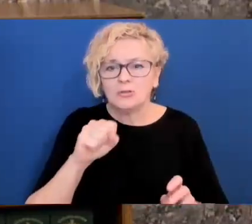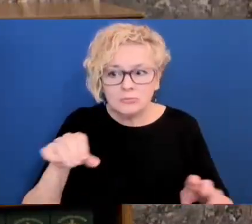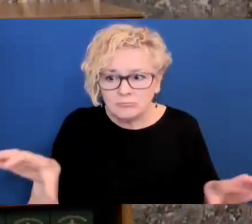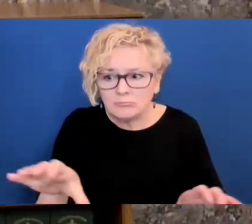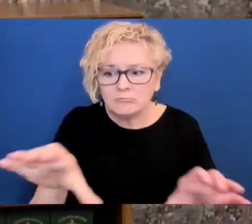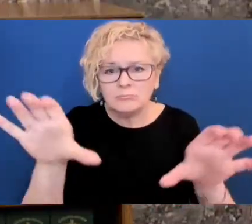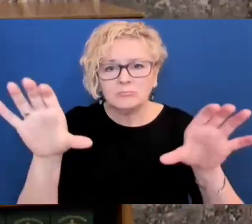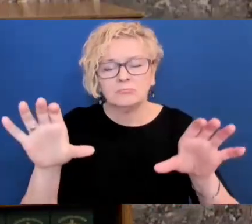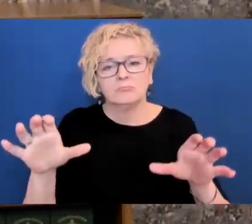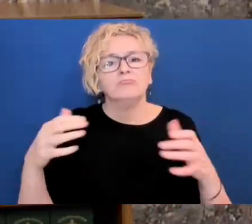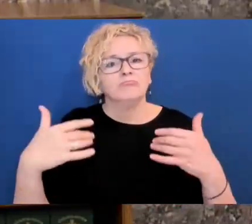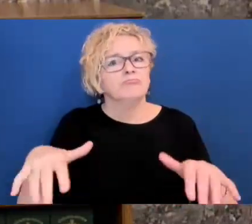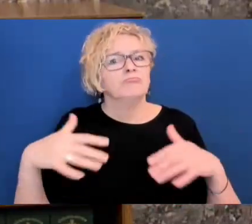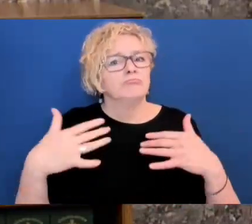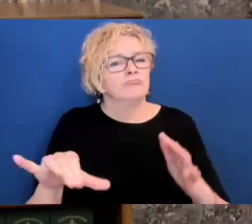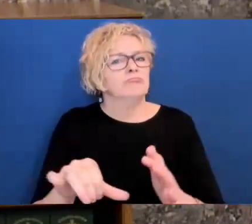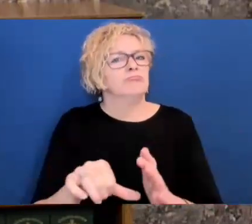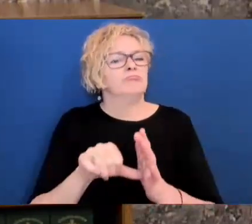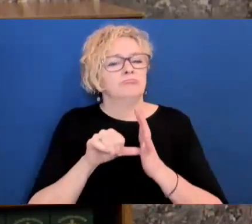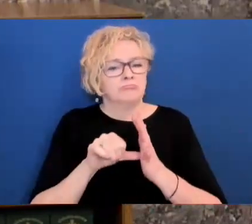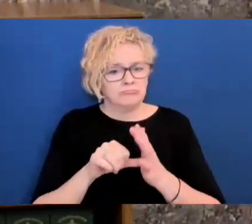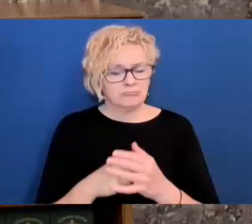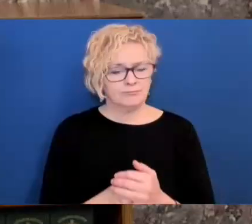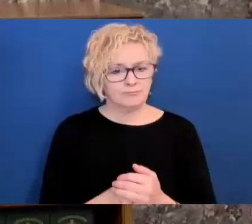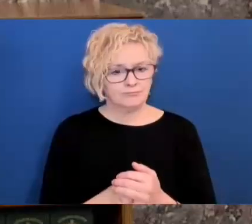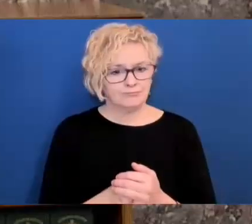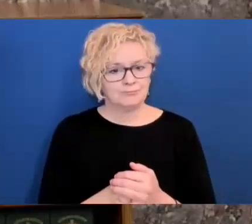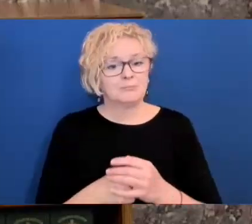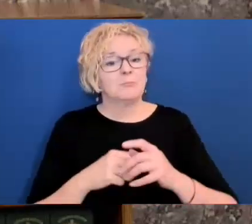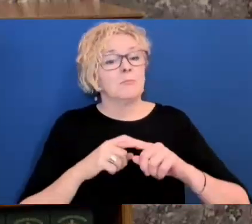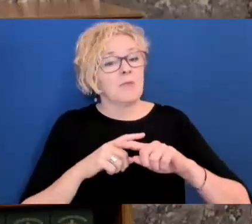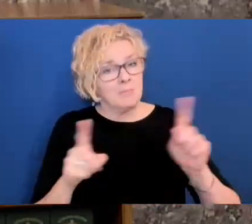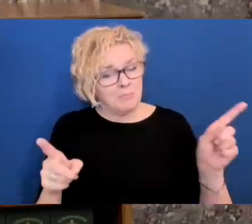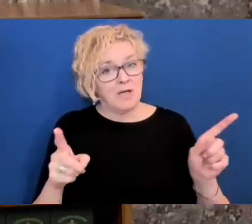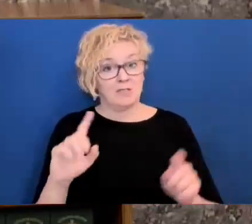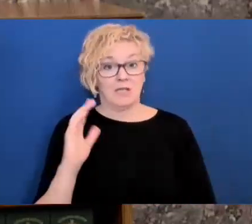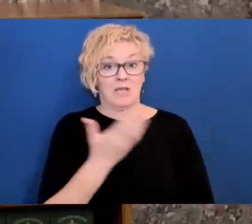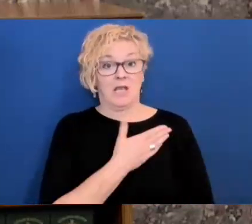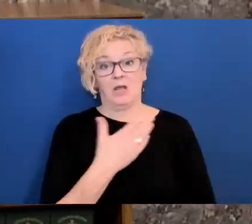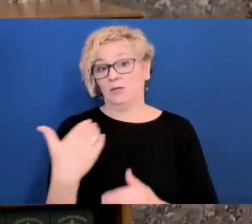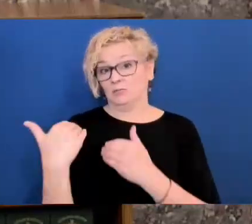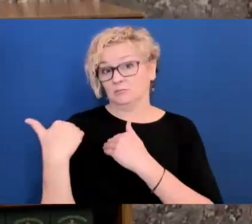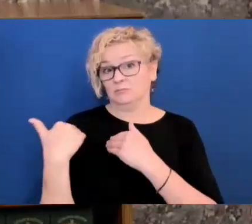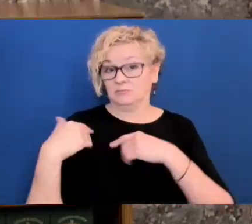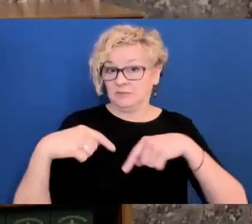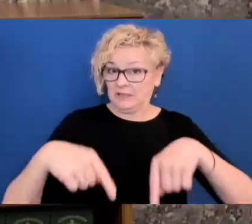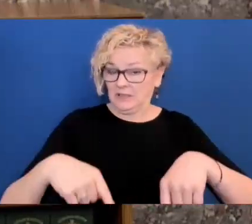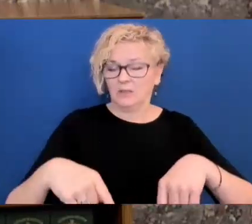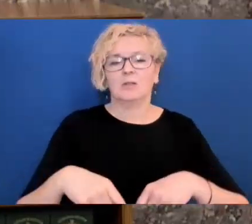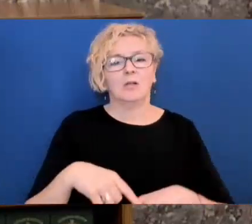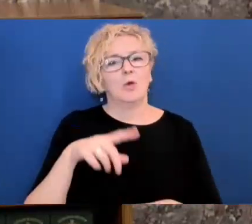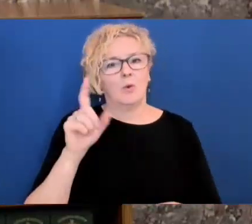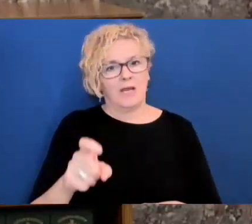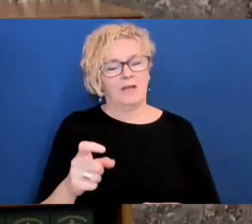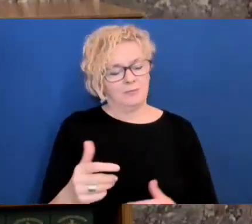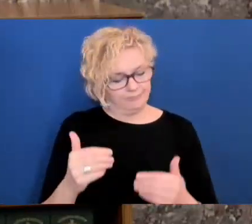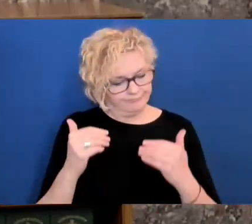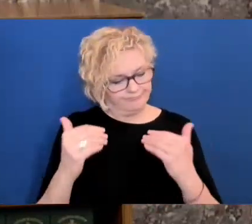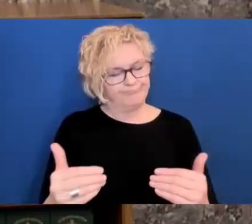as members of the legislature to ask the difficult questions so that we can ensure that these events will not be